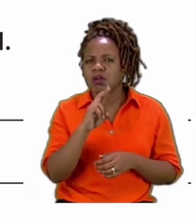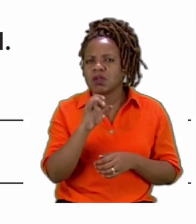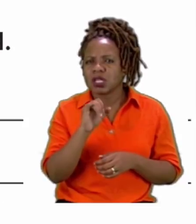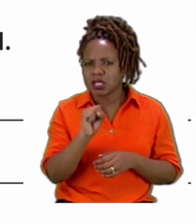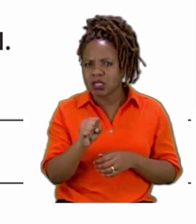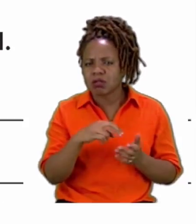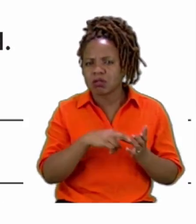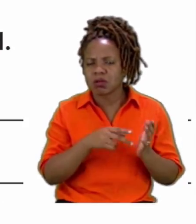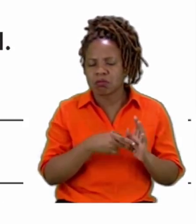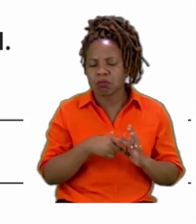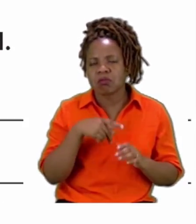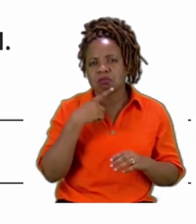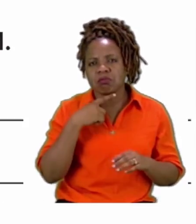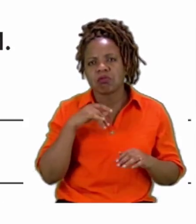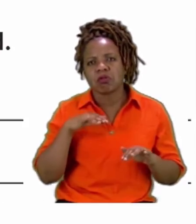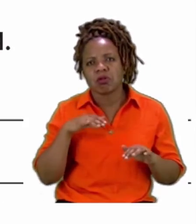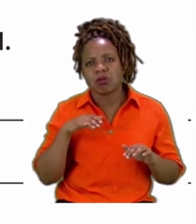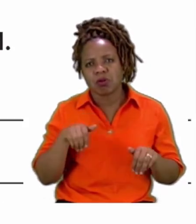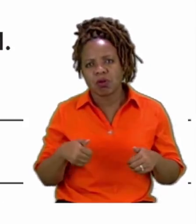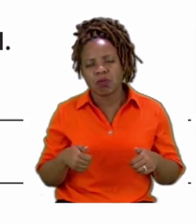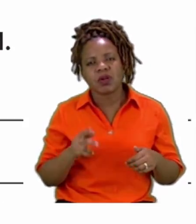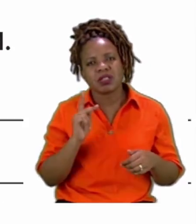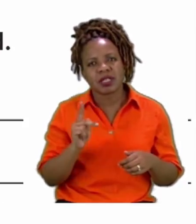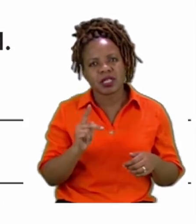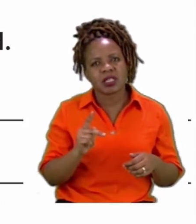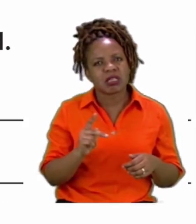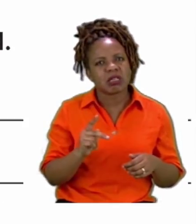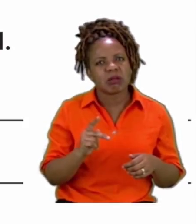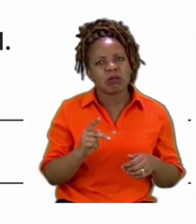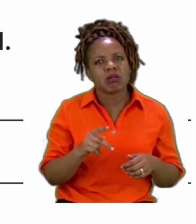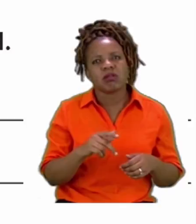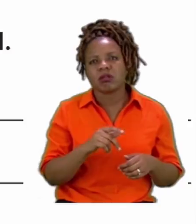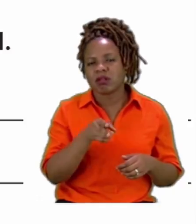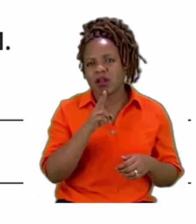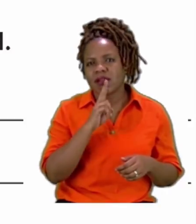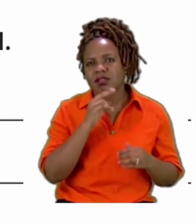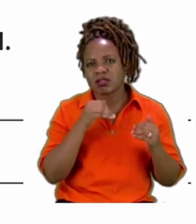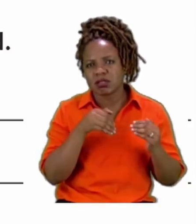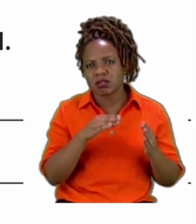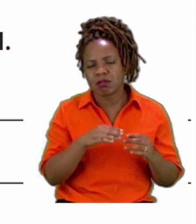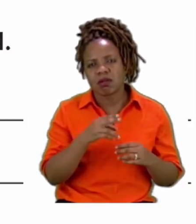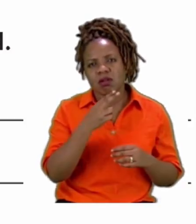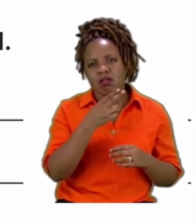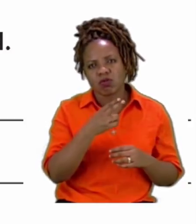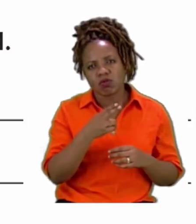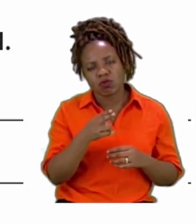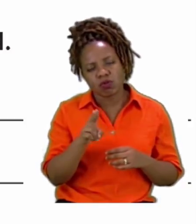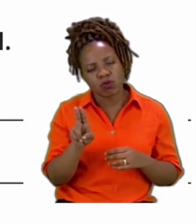word no. So we would say, no, he